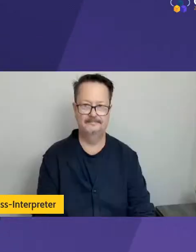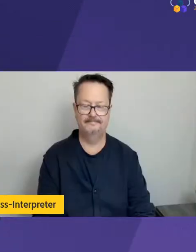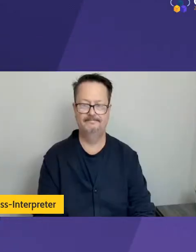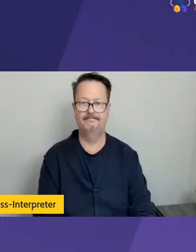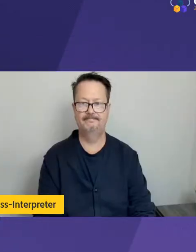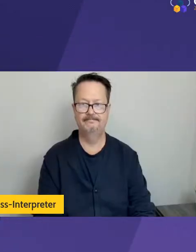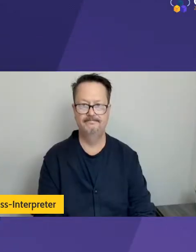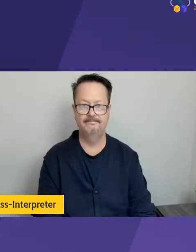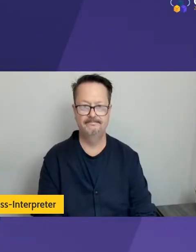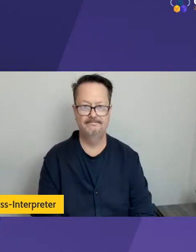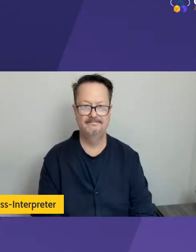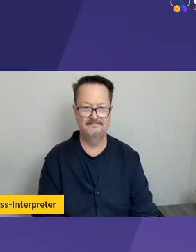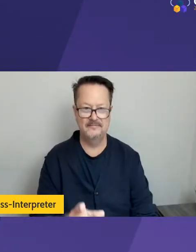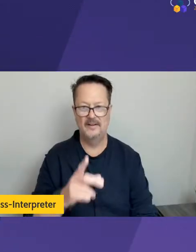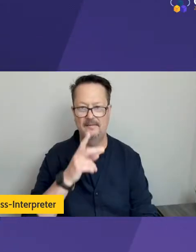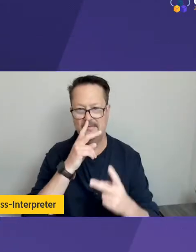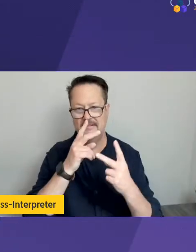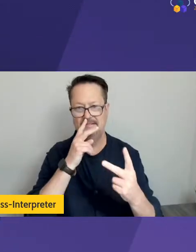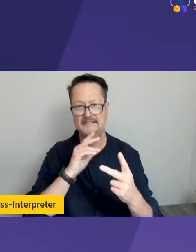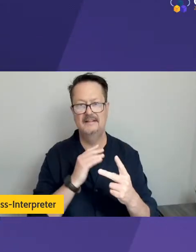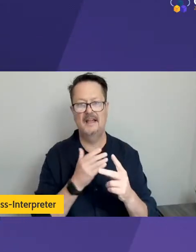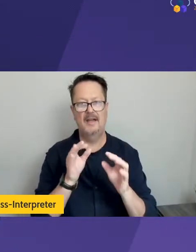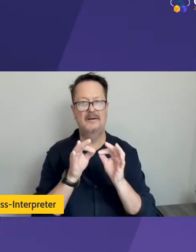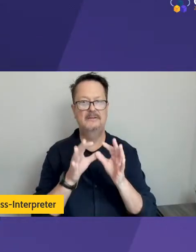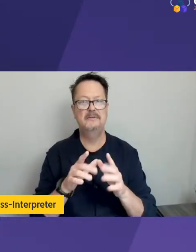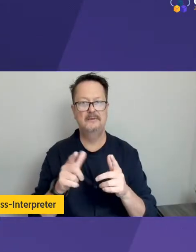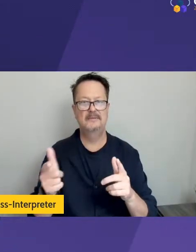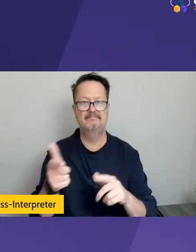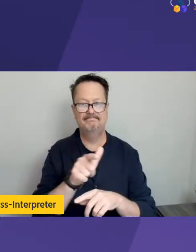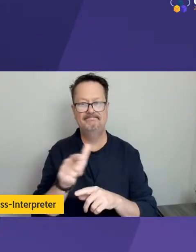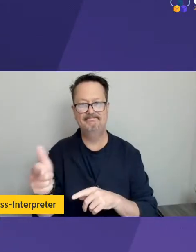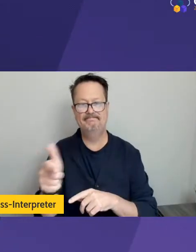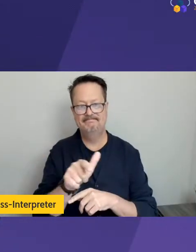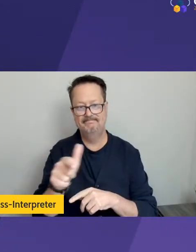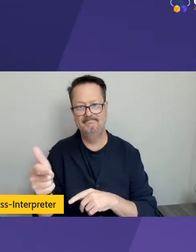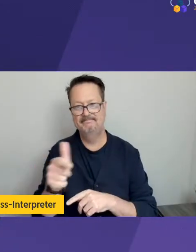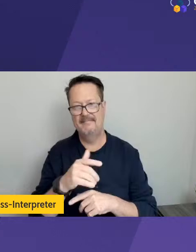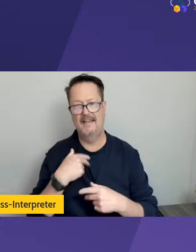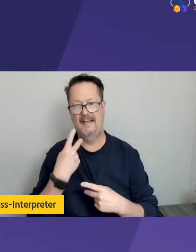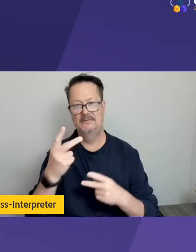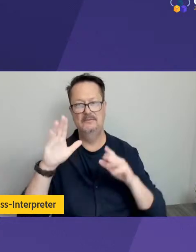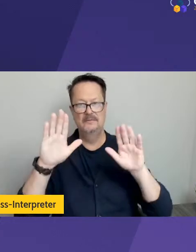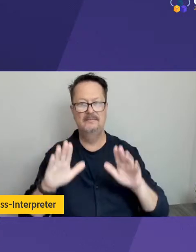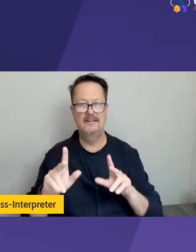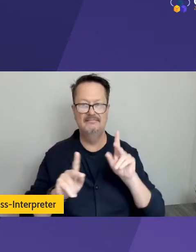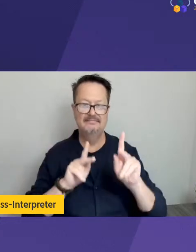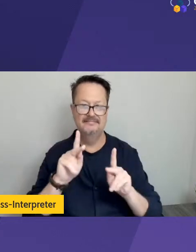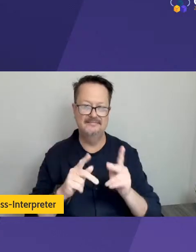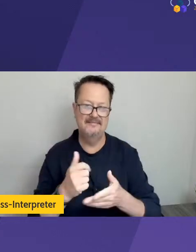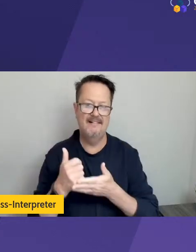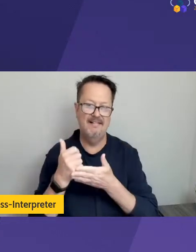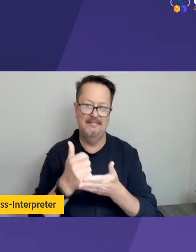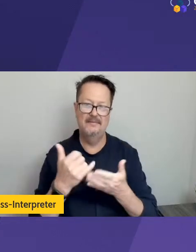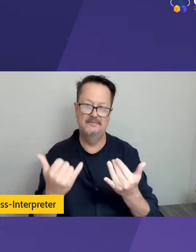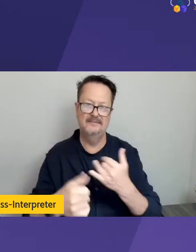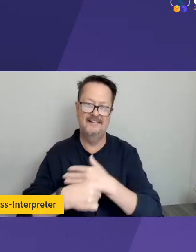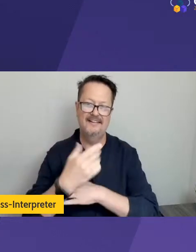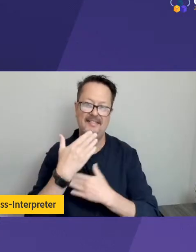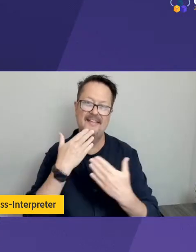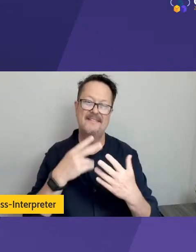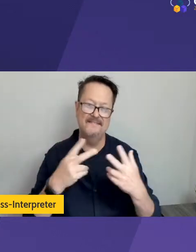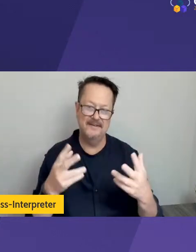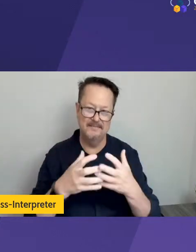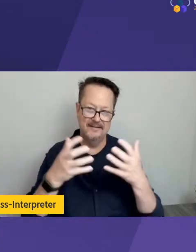Wes. You have been seeing our interpreters coming in and out. We have these two amazing persons helping out today. So thank you very